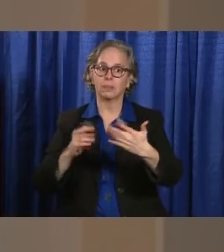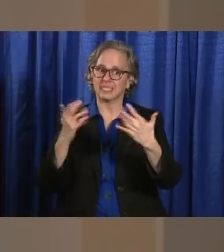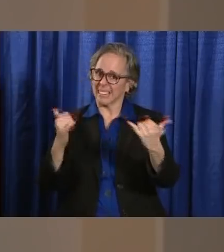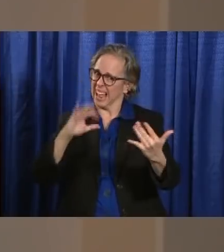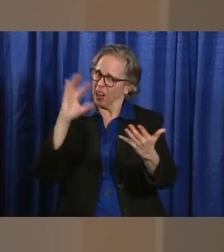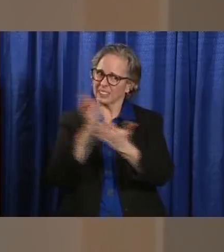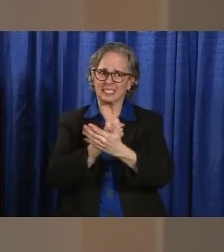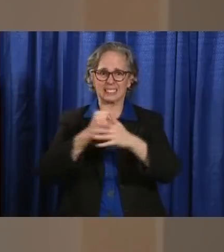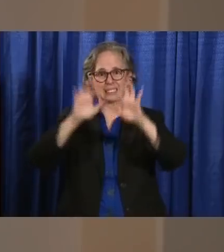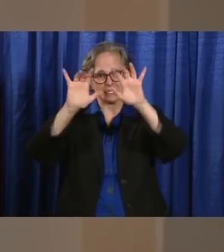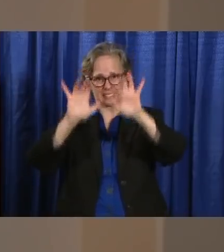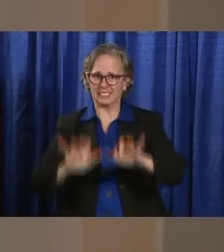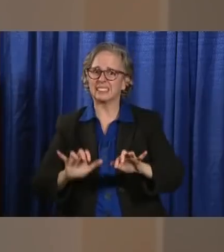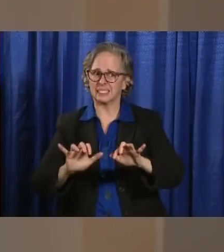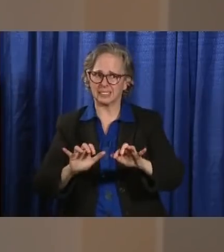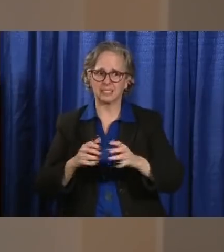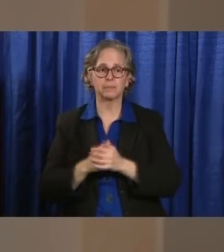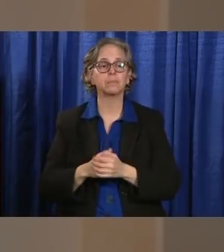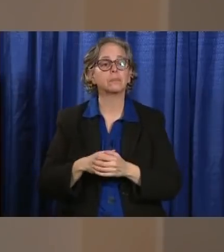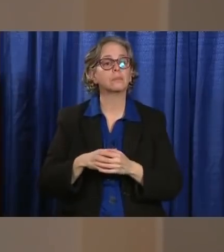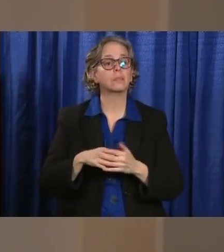couple other things, reminders,